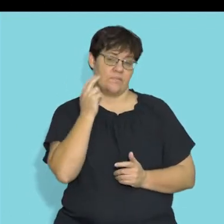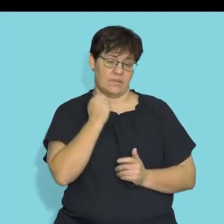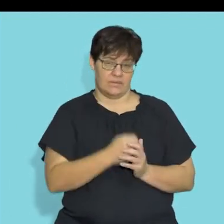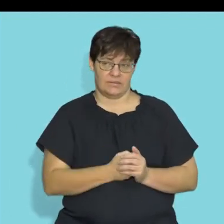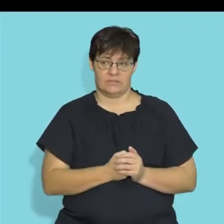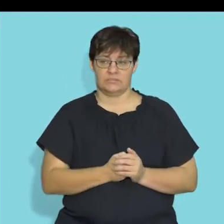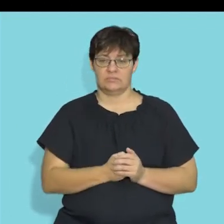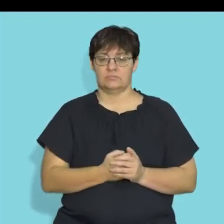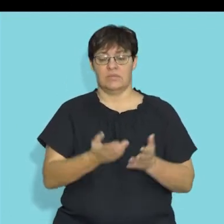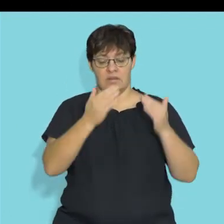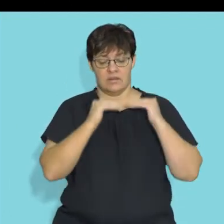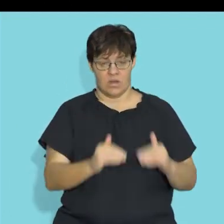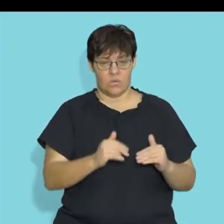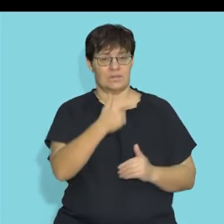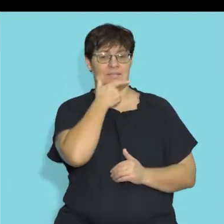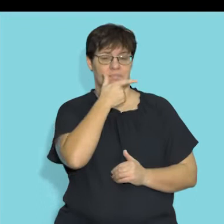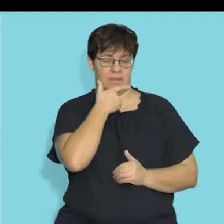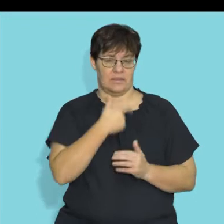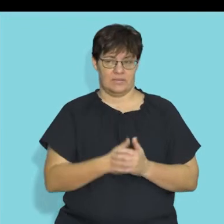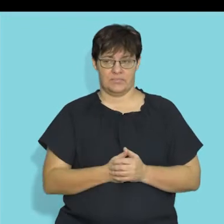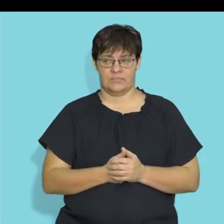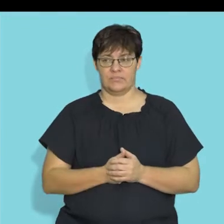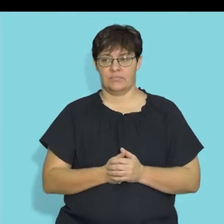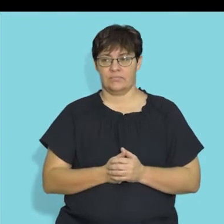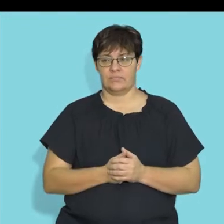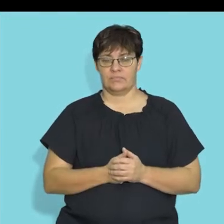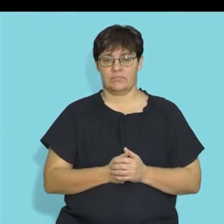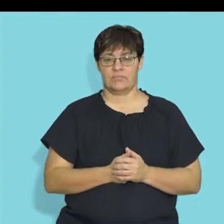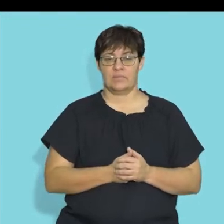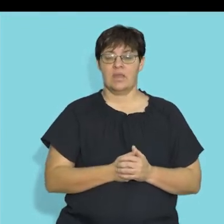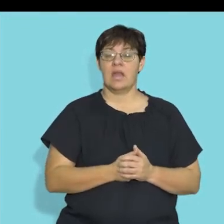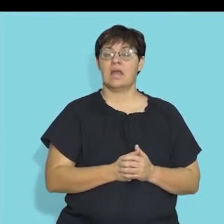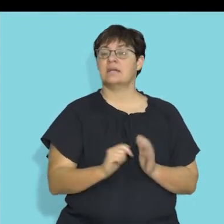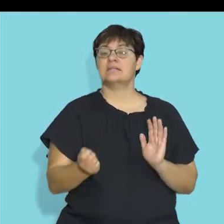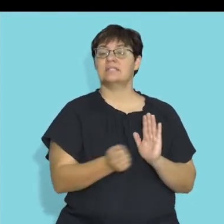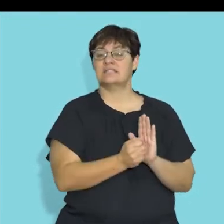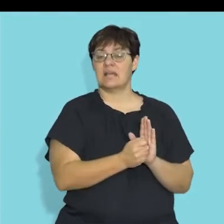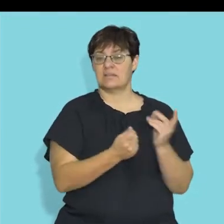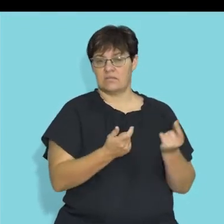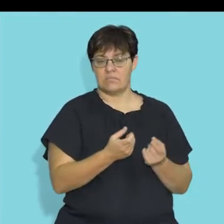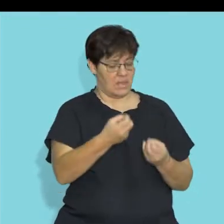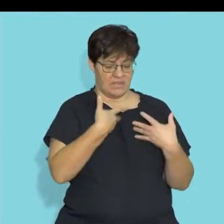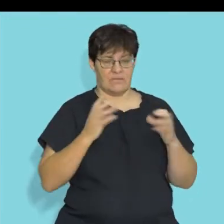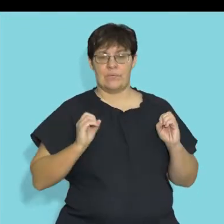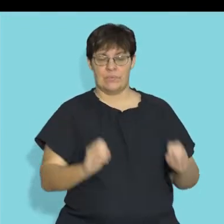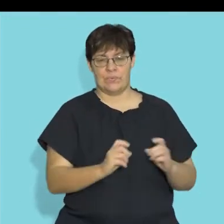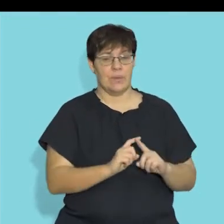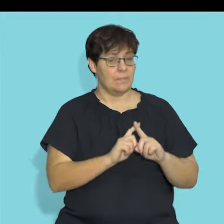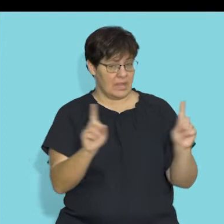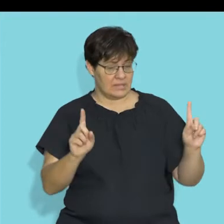November. Now when it comes to December, your credit sales figure is not